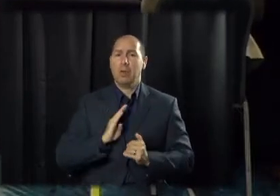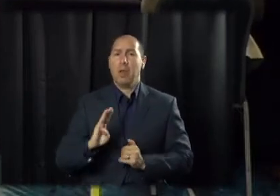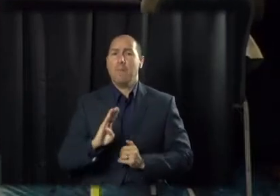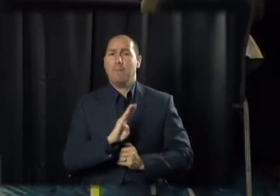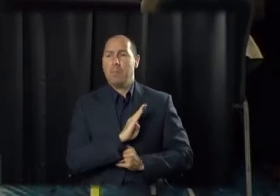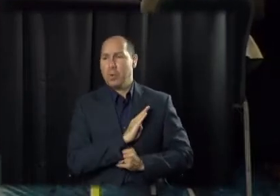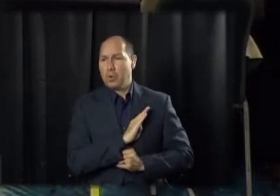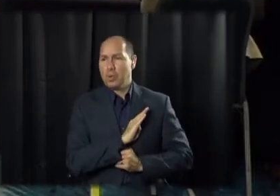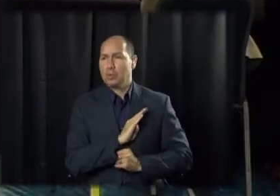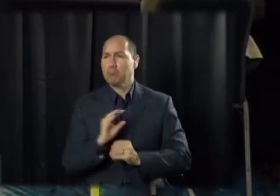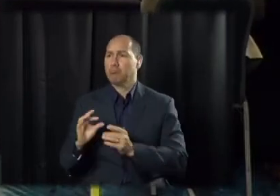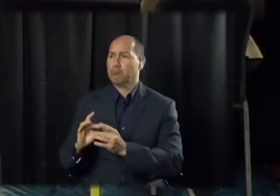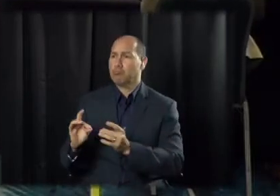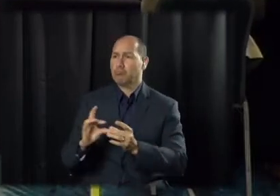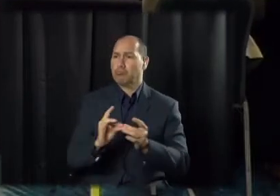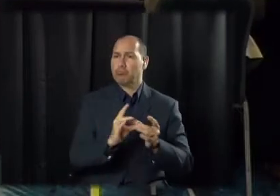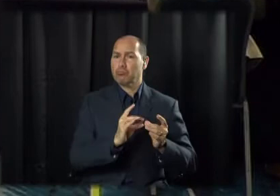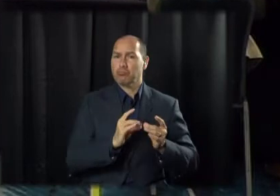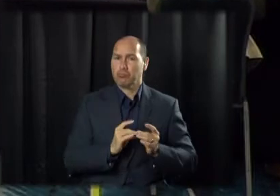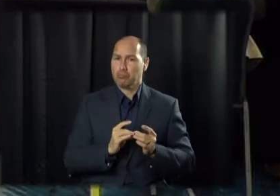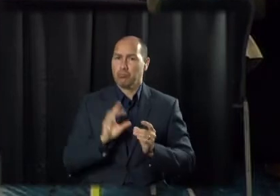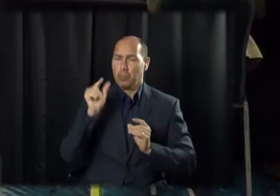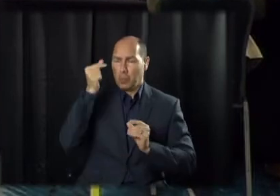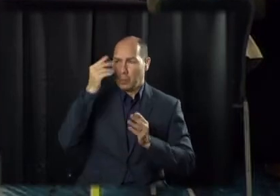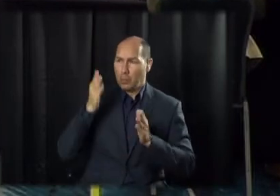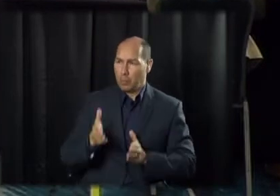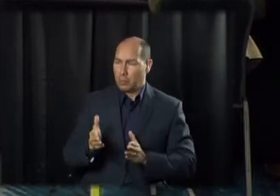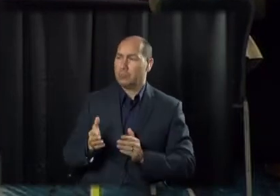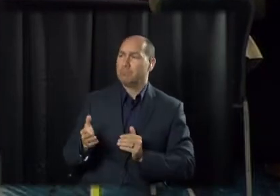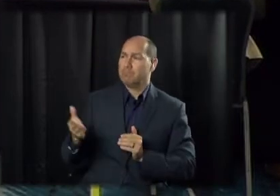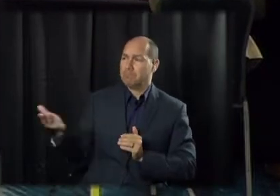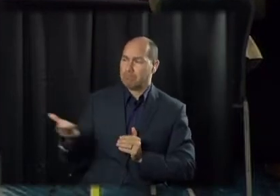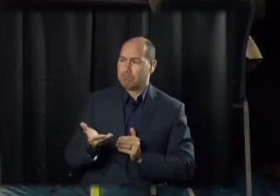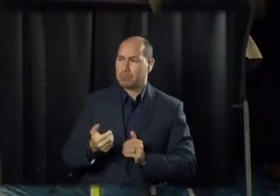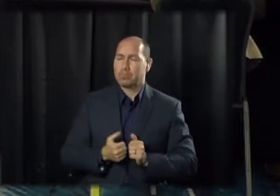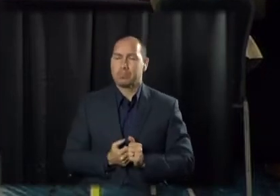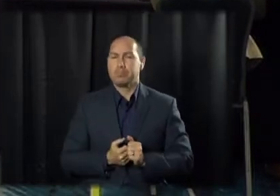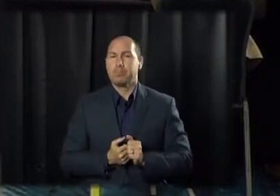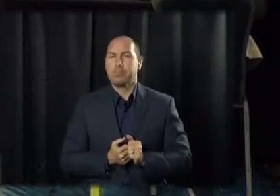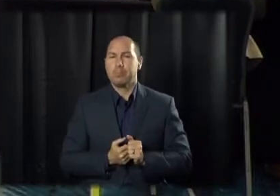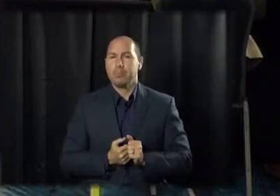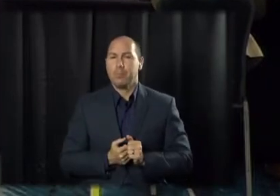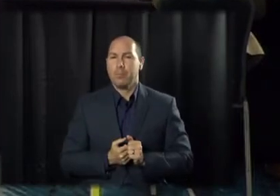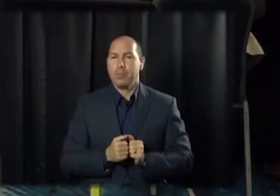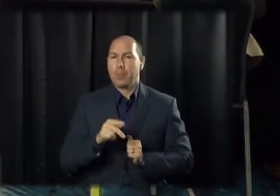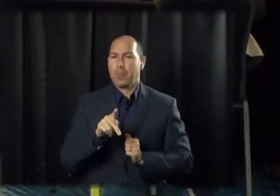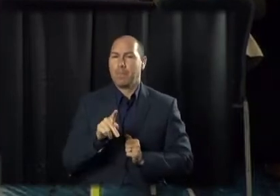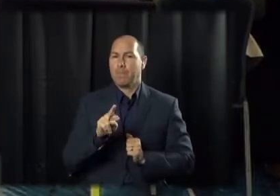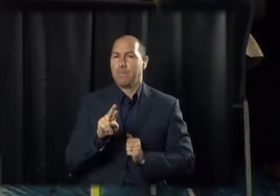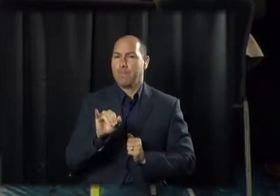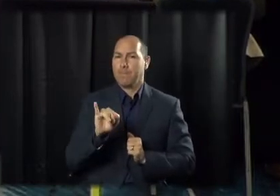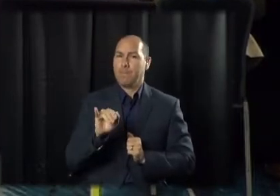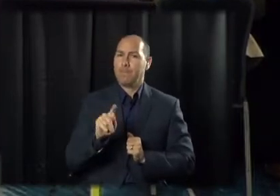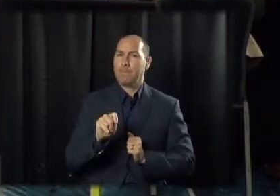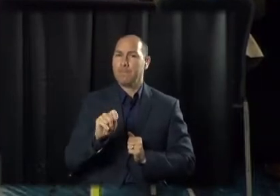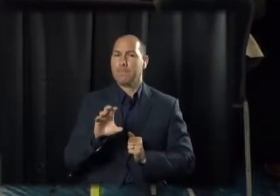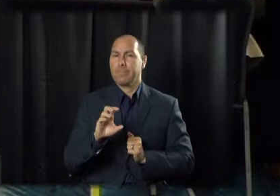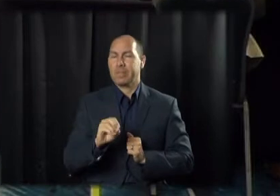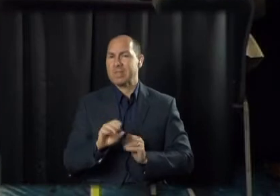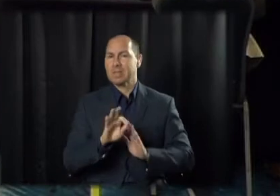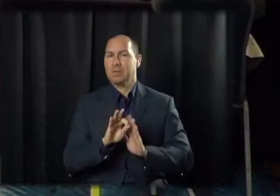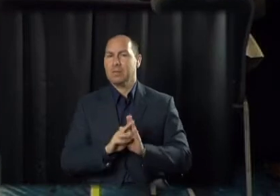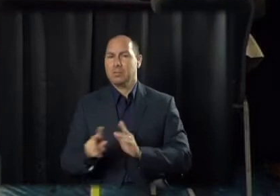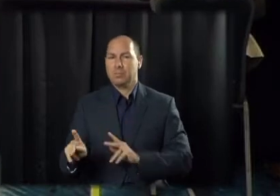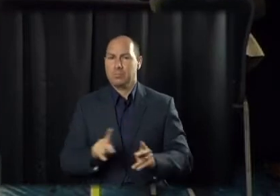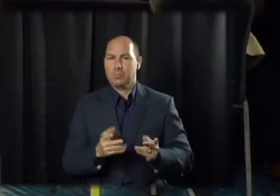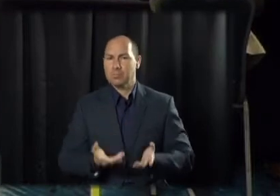Pridco or Coffina. Governor, would you like to comment? Yes, with respect to Pridco's fiscal plan as